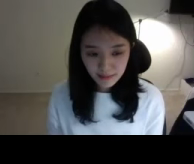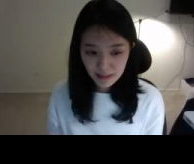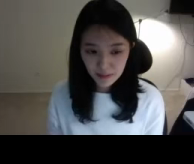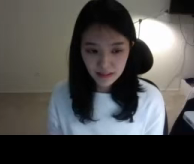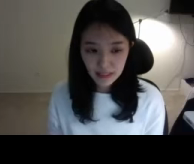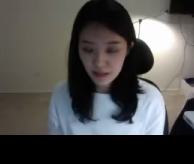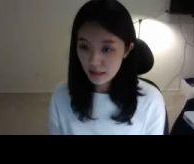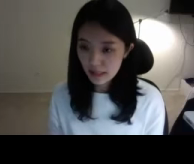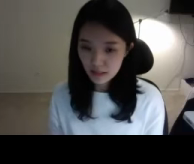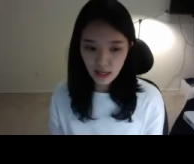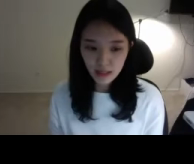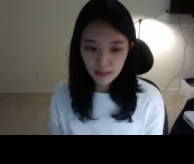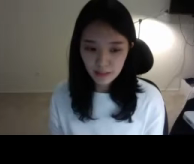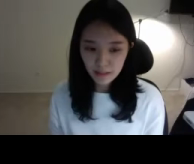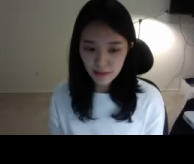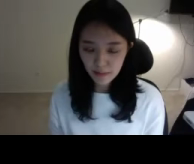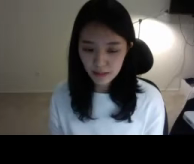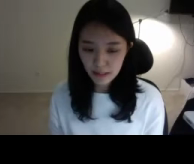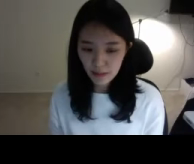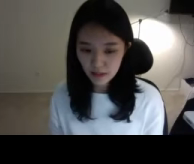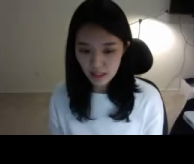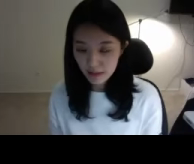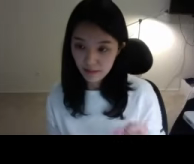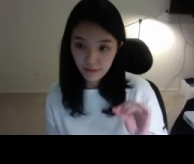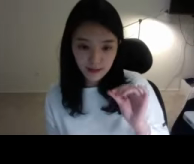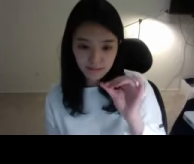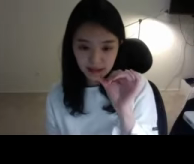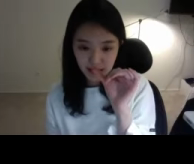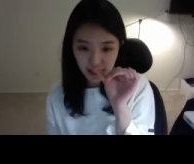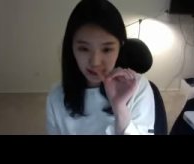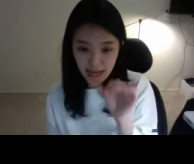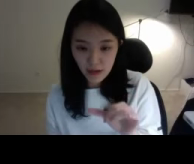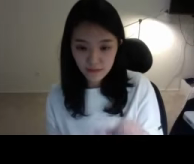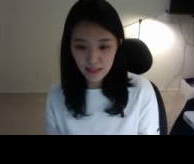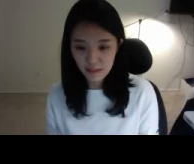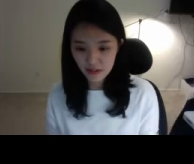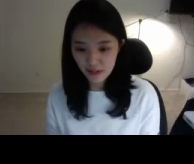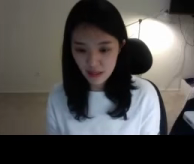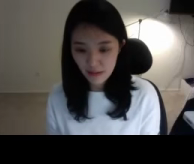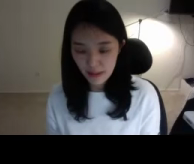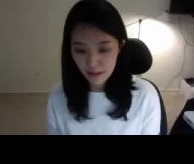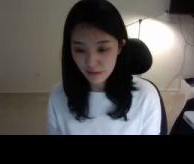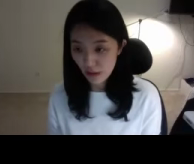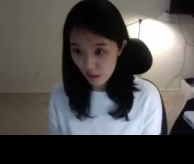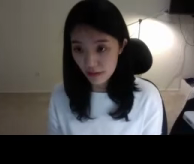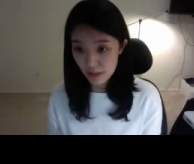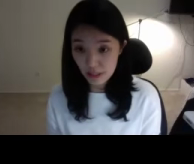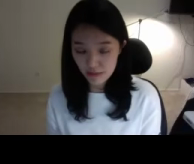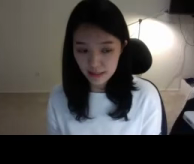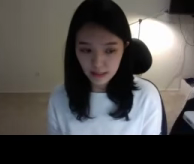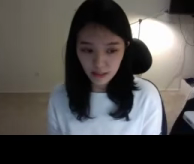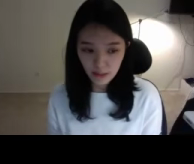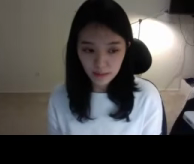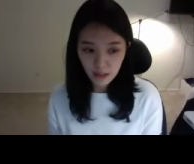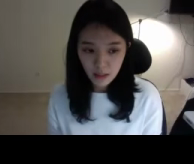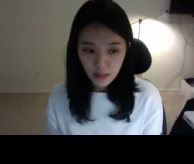Before I end this presentation, I'd like to talk a little bit about the related project that further investigates how phonetic measures vary along the speech